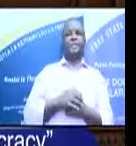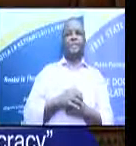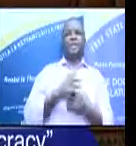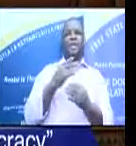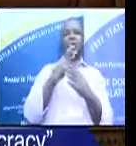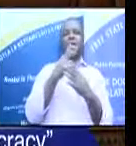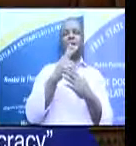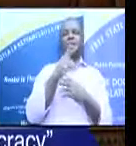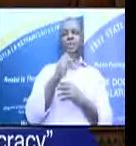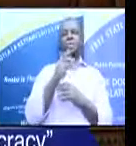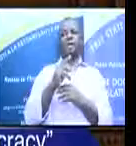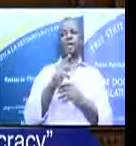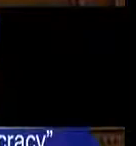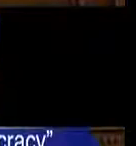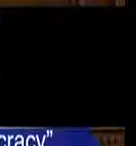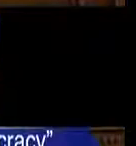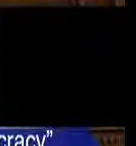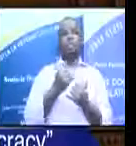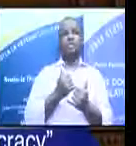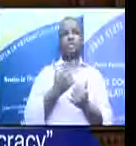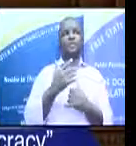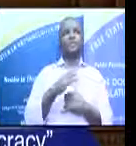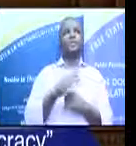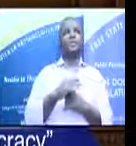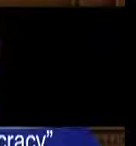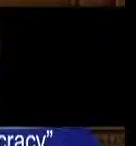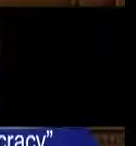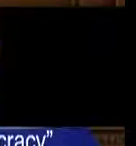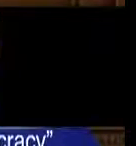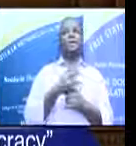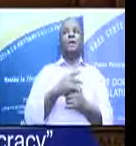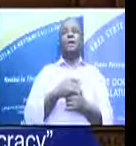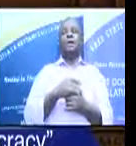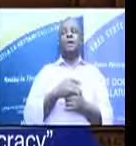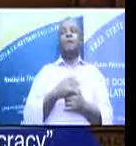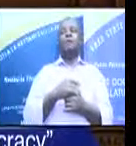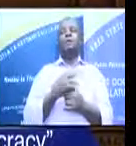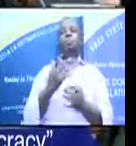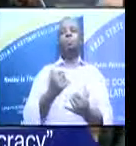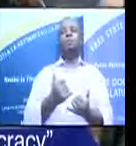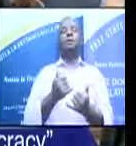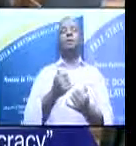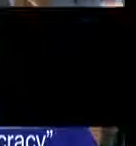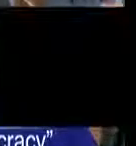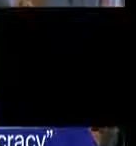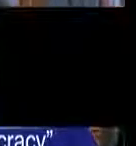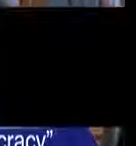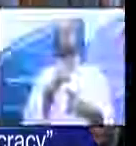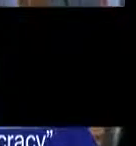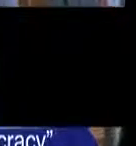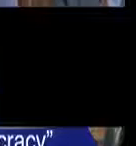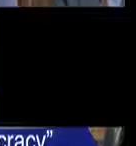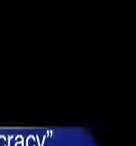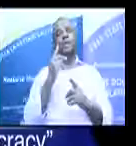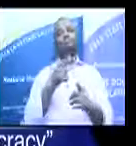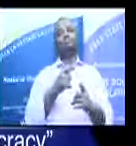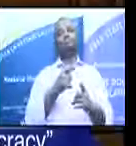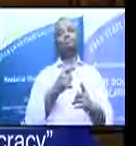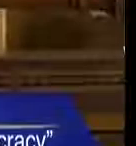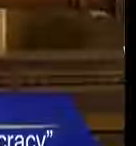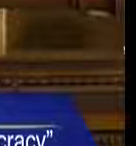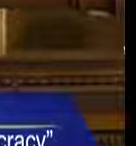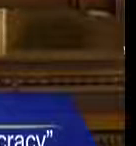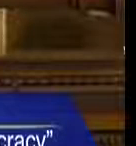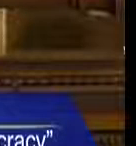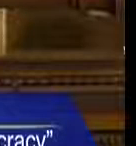Thank you, Honorable Speaker. We've just seen now in action how you reprimanded Honorable Khakha while the member